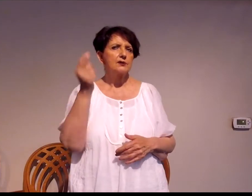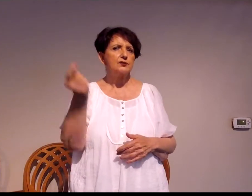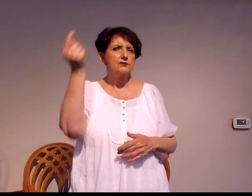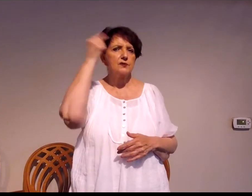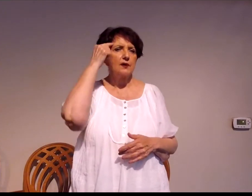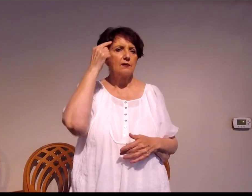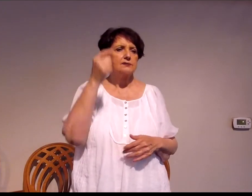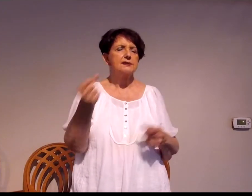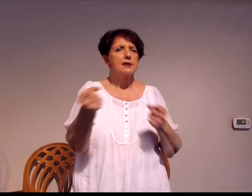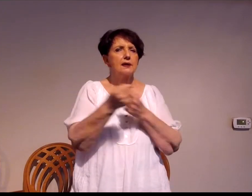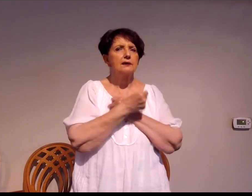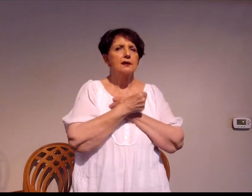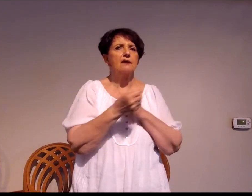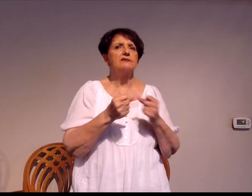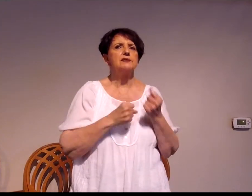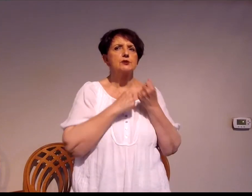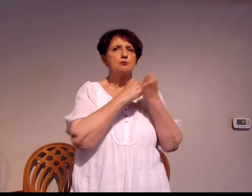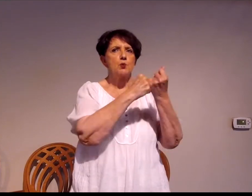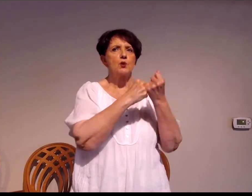support smokers.